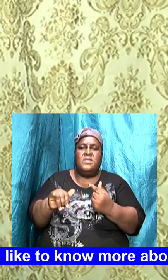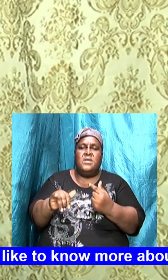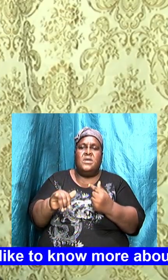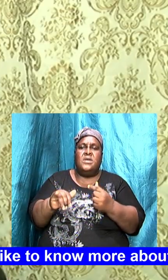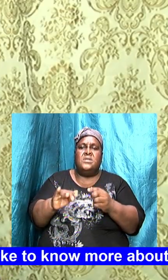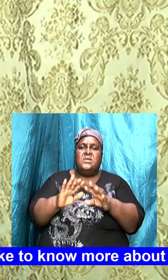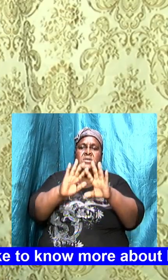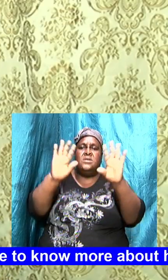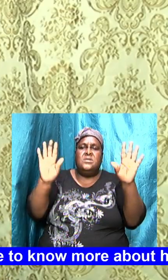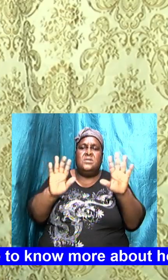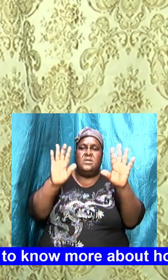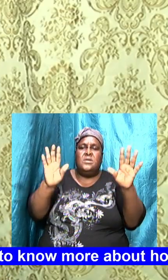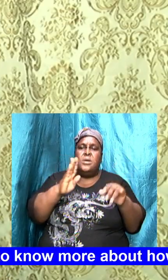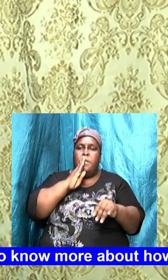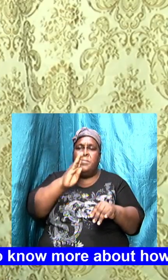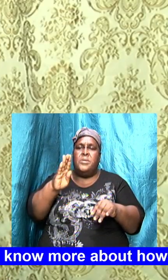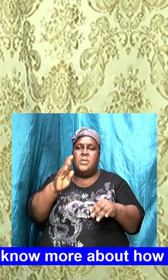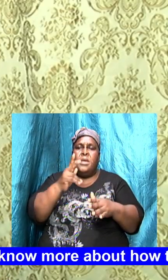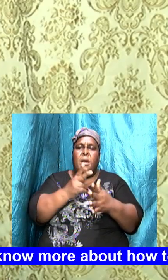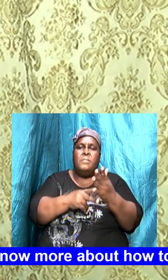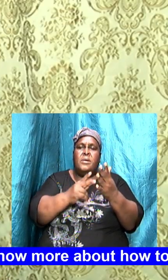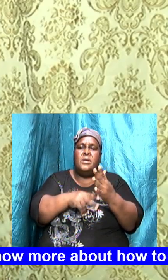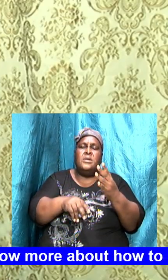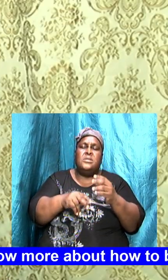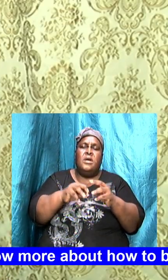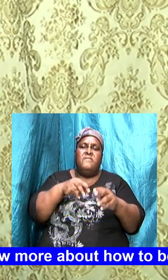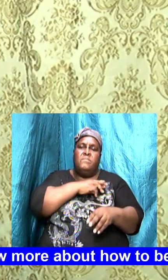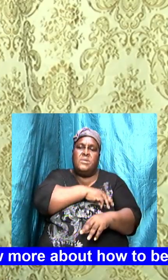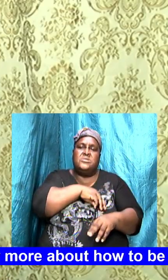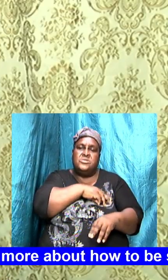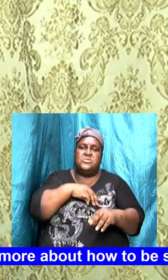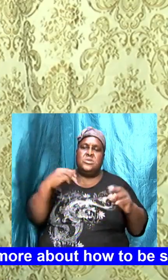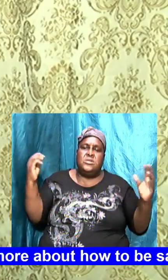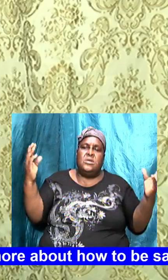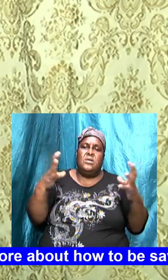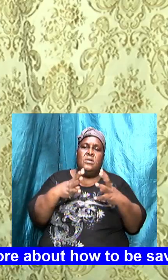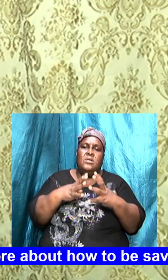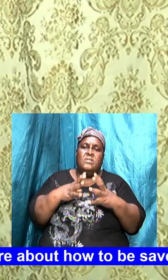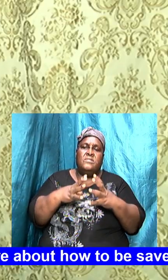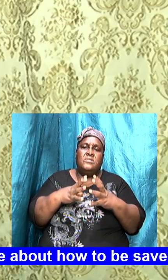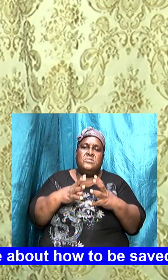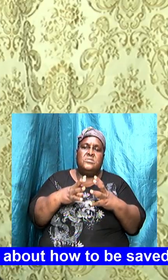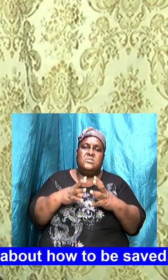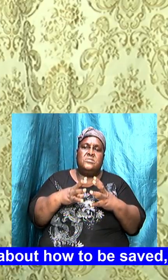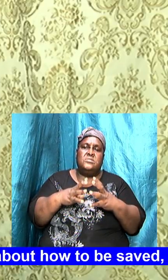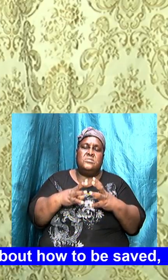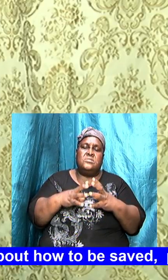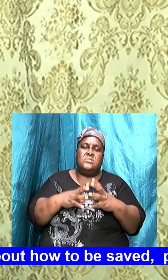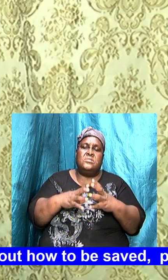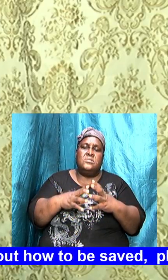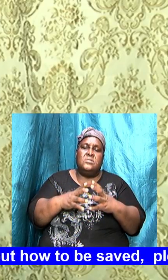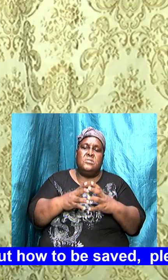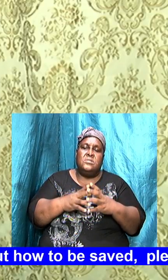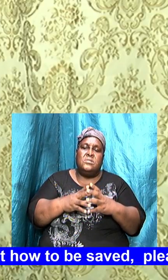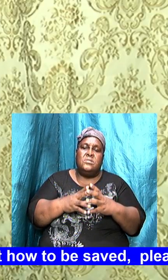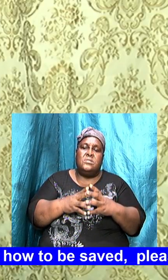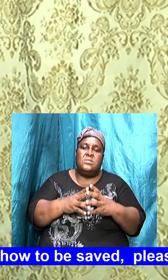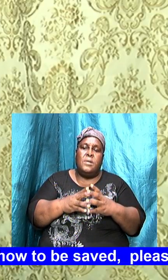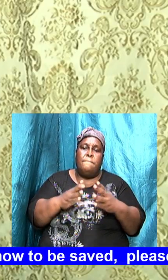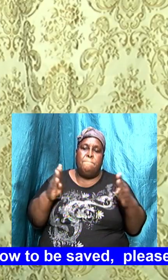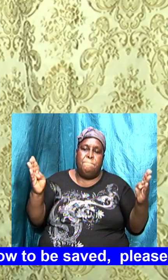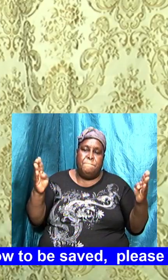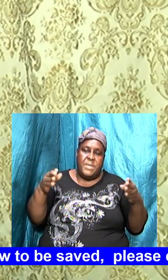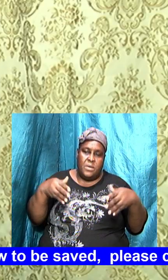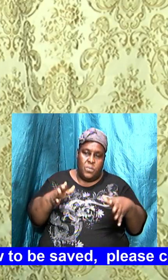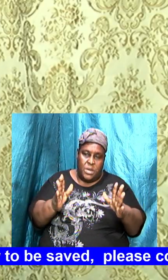of Missions Convention 2021. So by Sunday, you will get the details, but it kicks off in a big way, and it